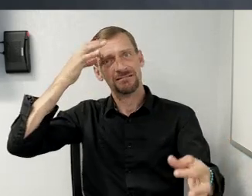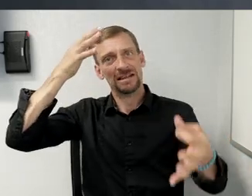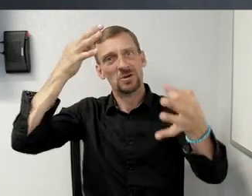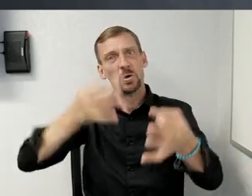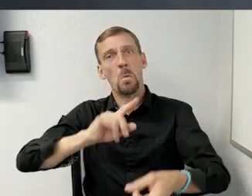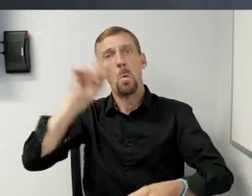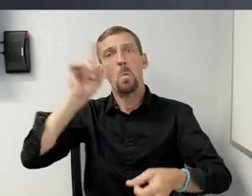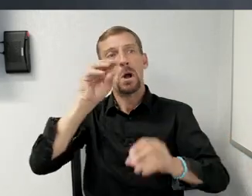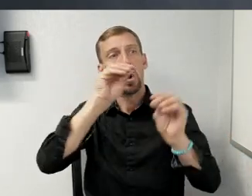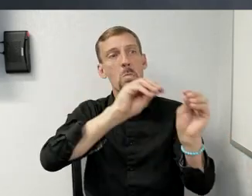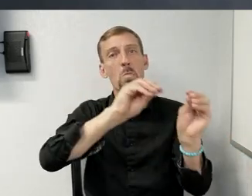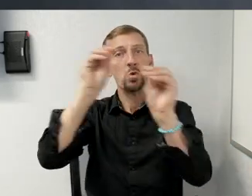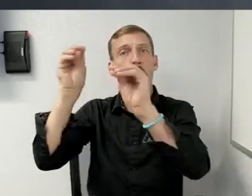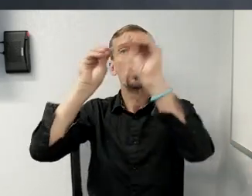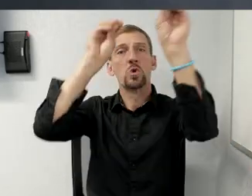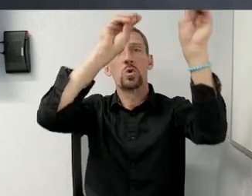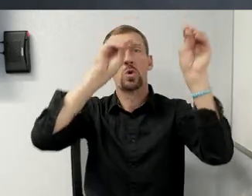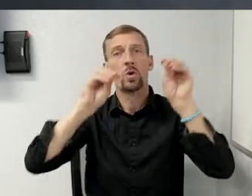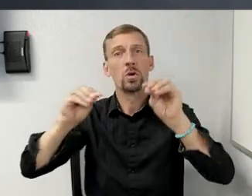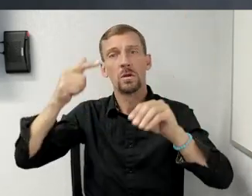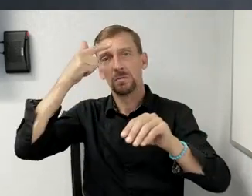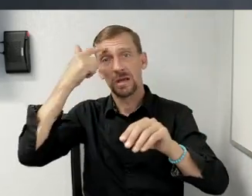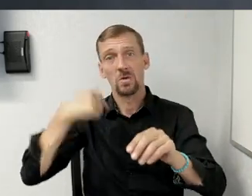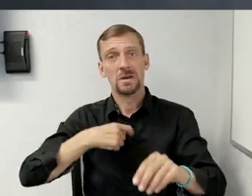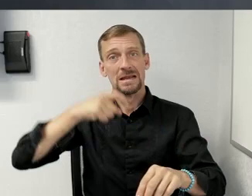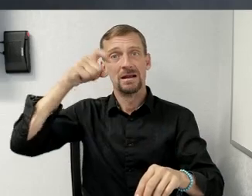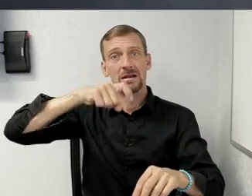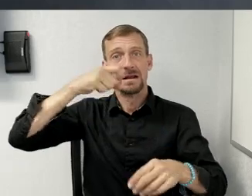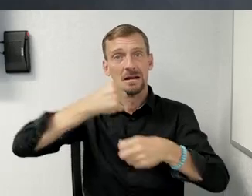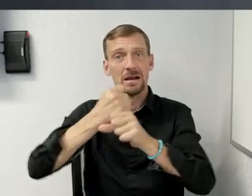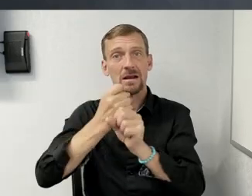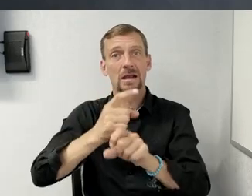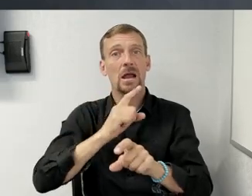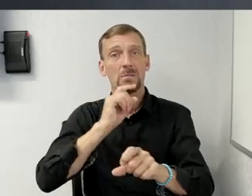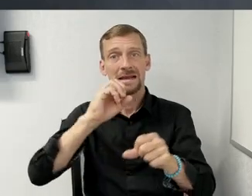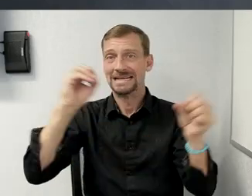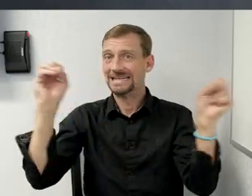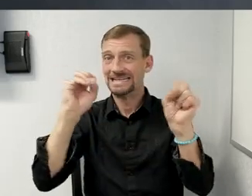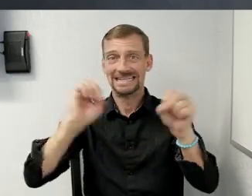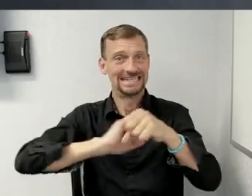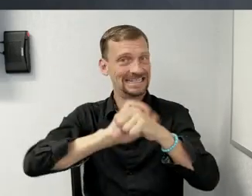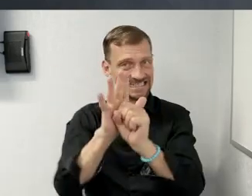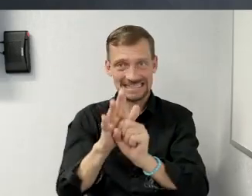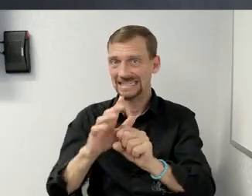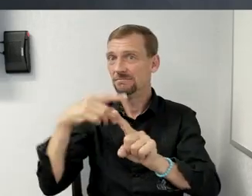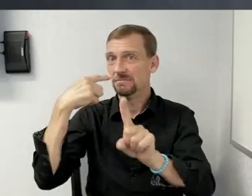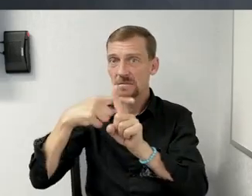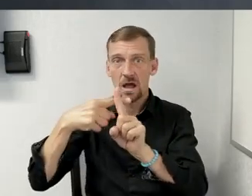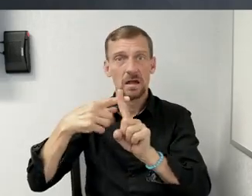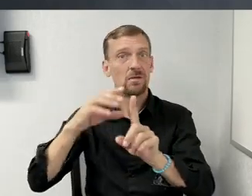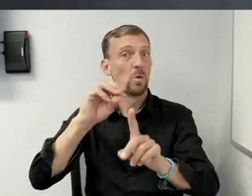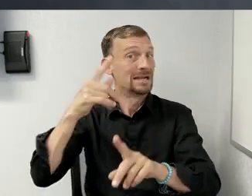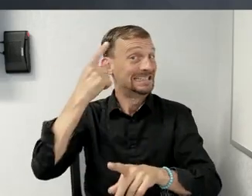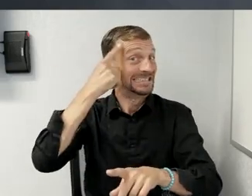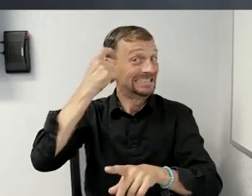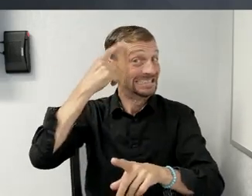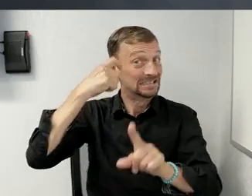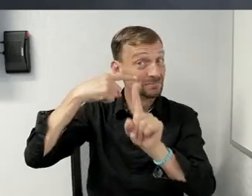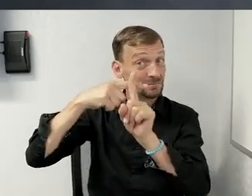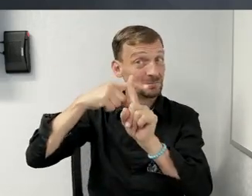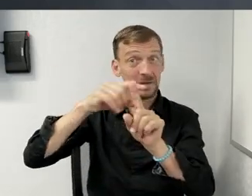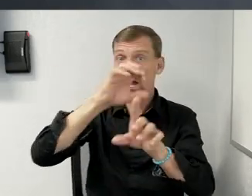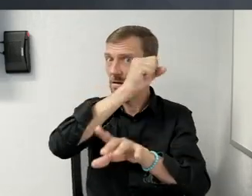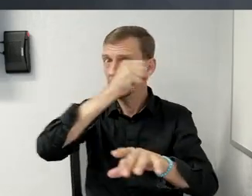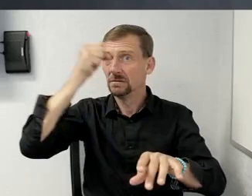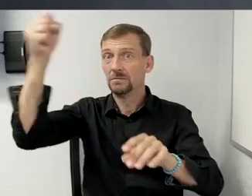we place them. Because again, we want to cohort any COVID positive or suspected positive. We want to put them